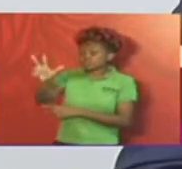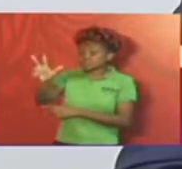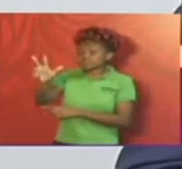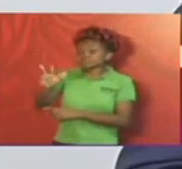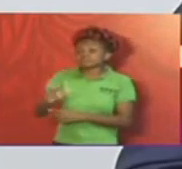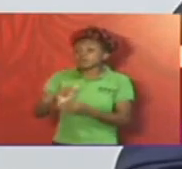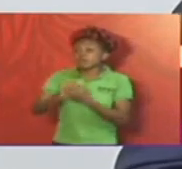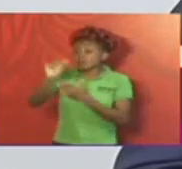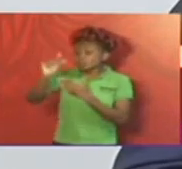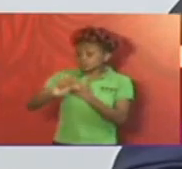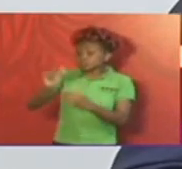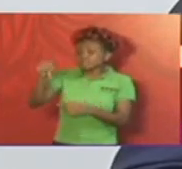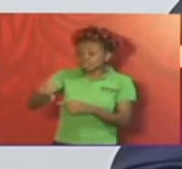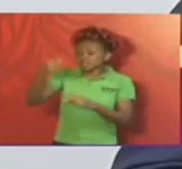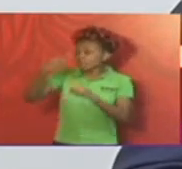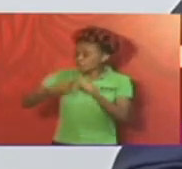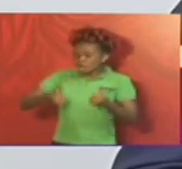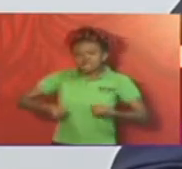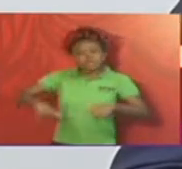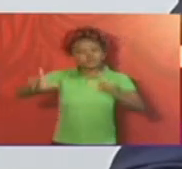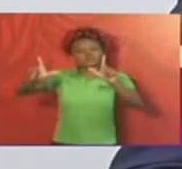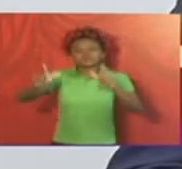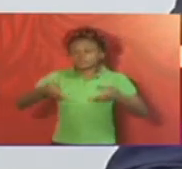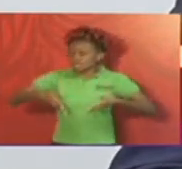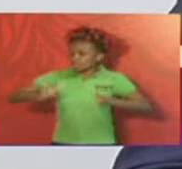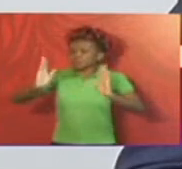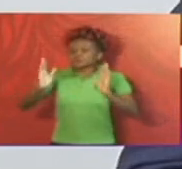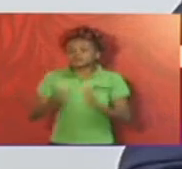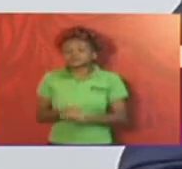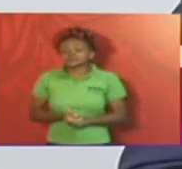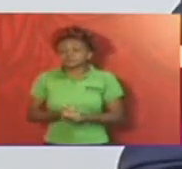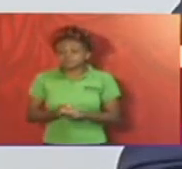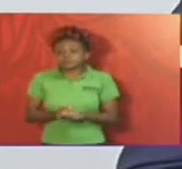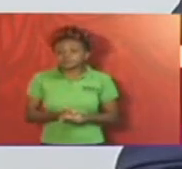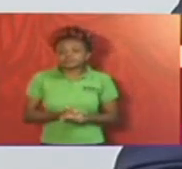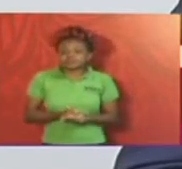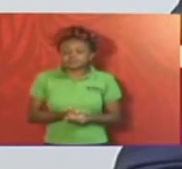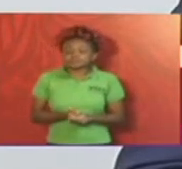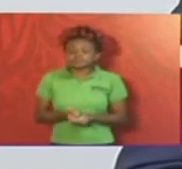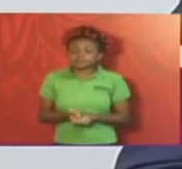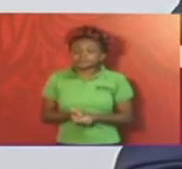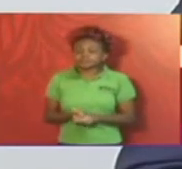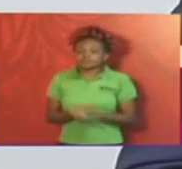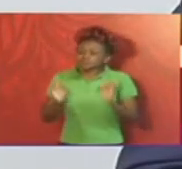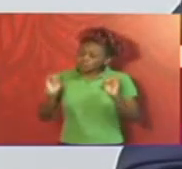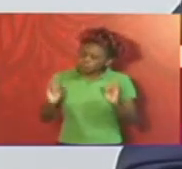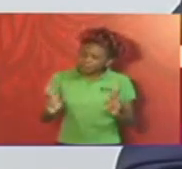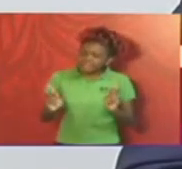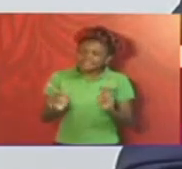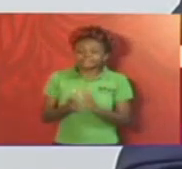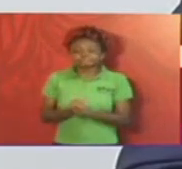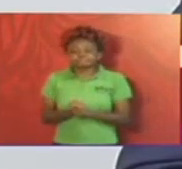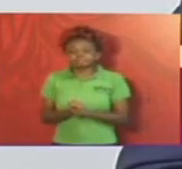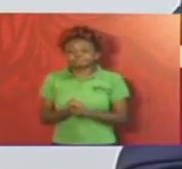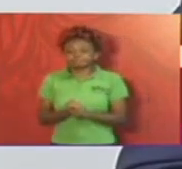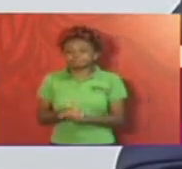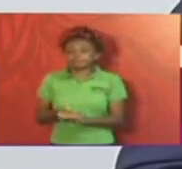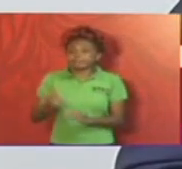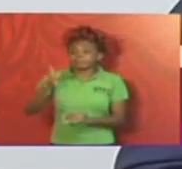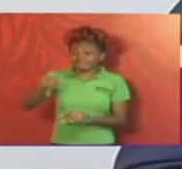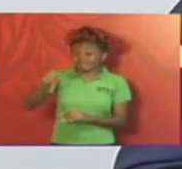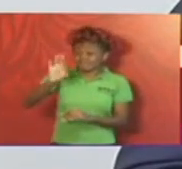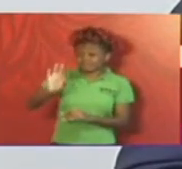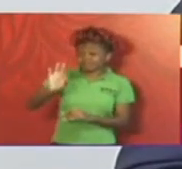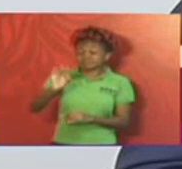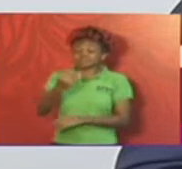August. So all that is where we are with the Pfizer vaccines. Vaccinate to educate.